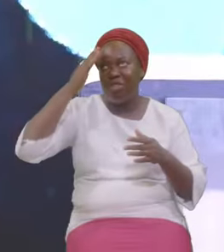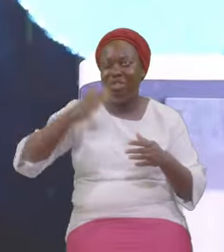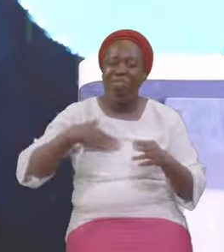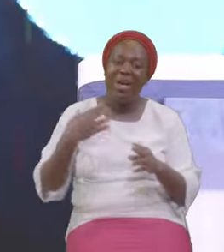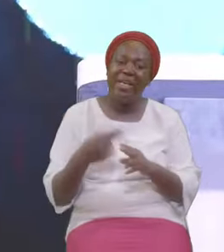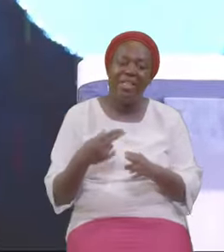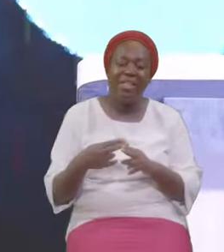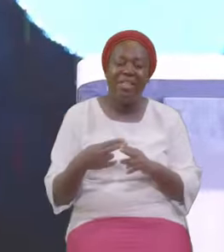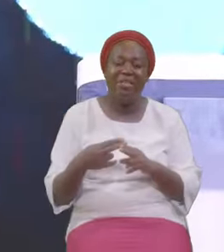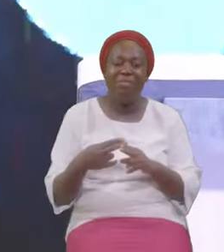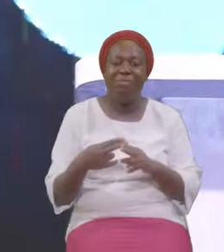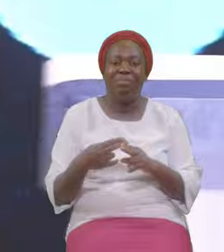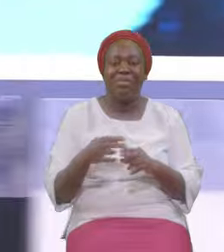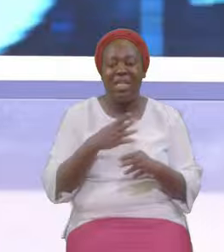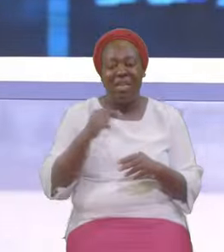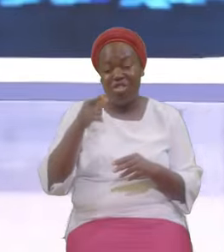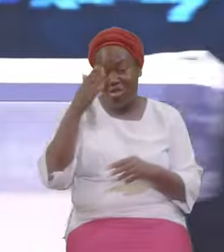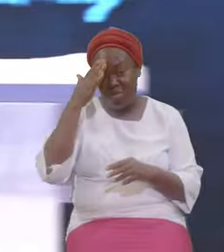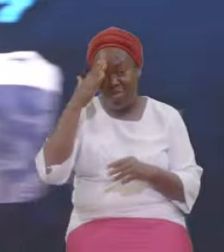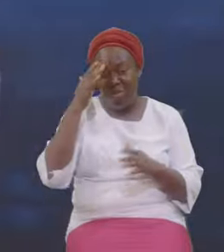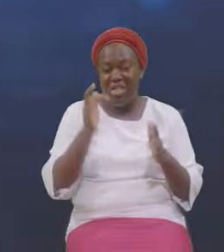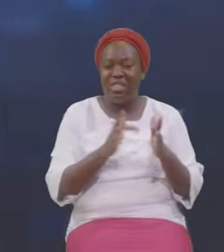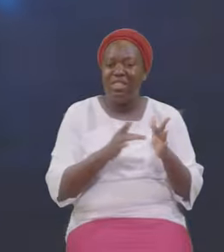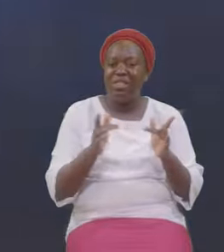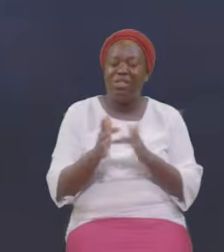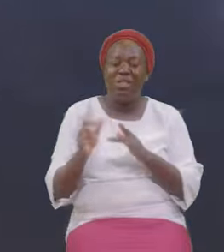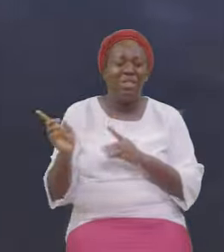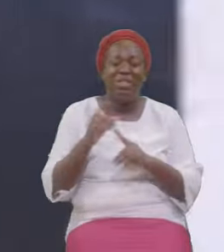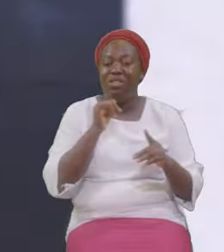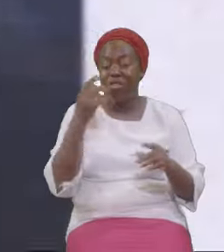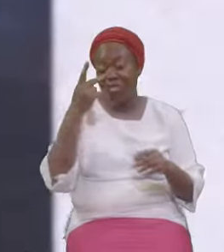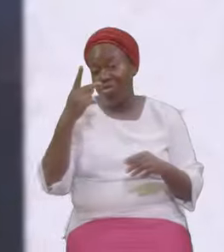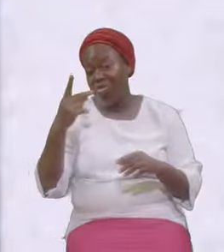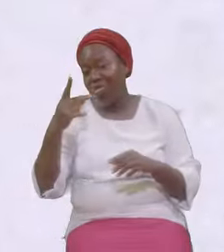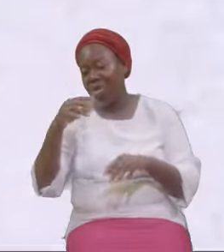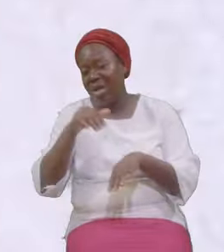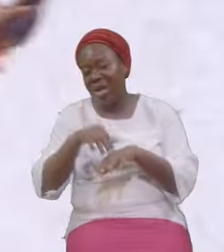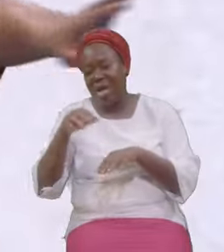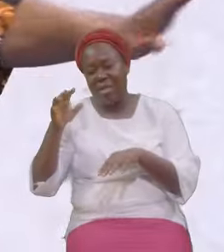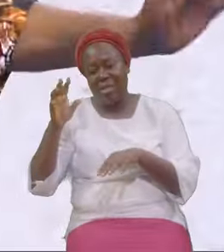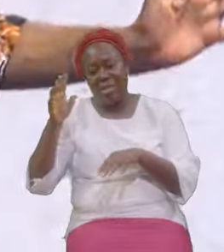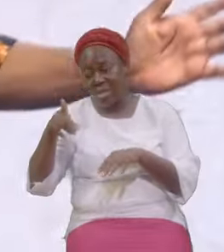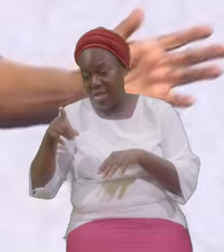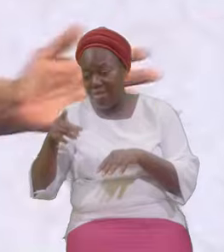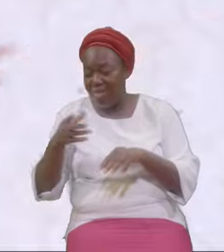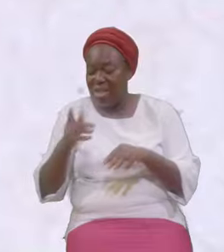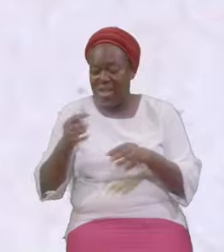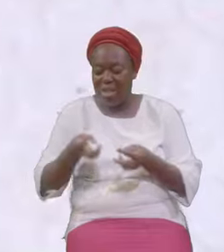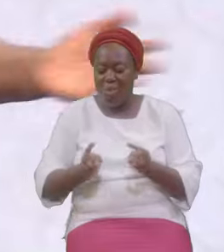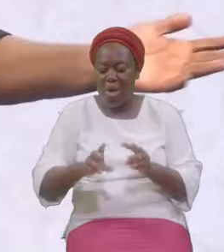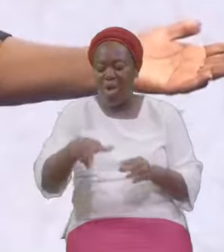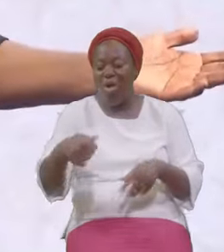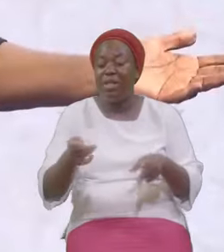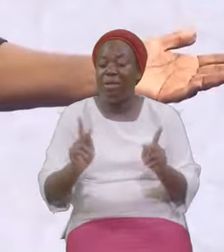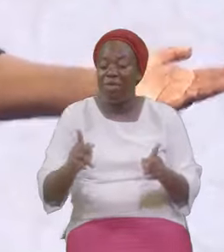And you know, Jesus did not look at him the way other people in the